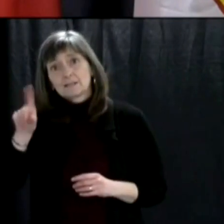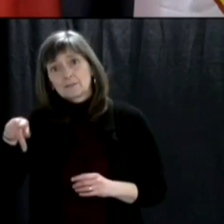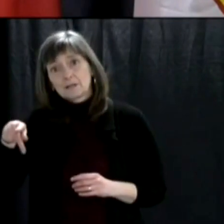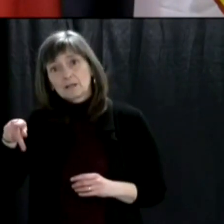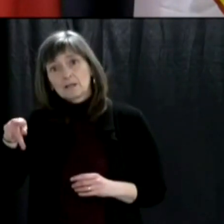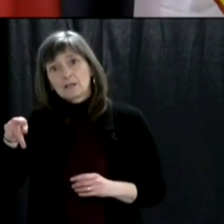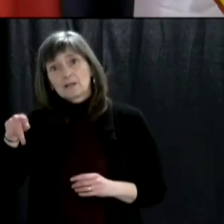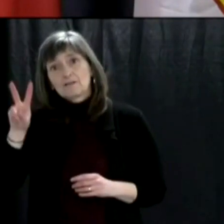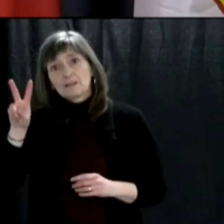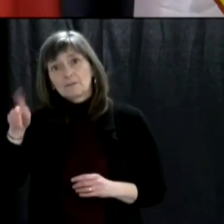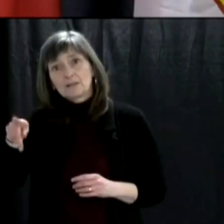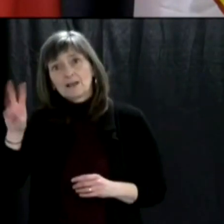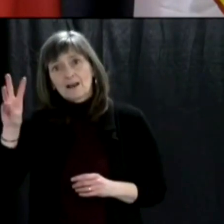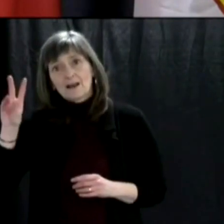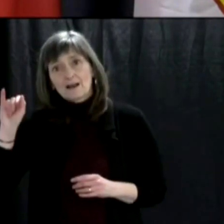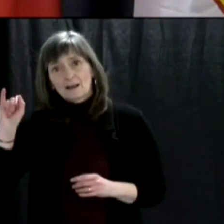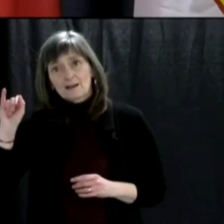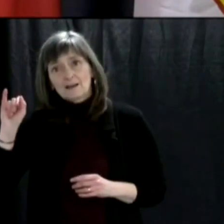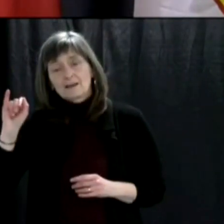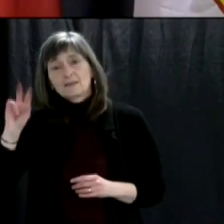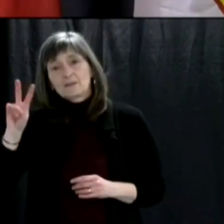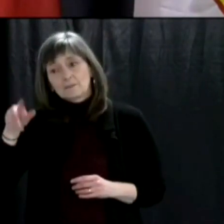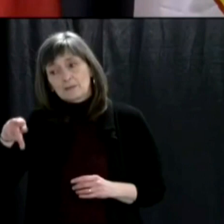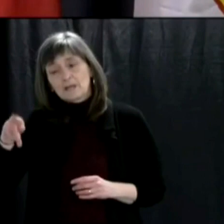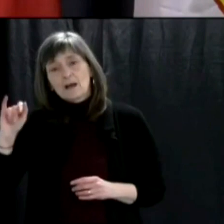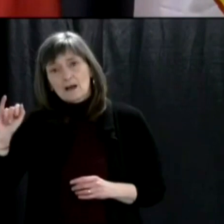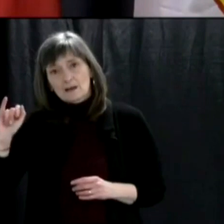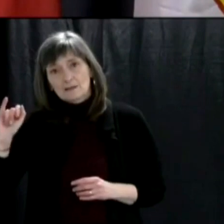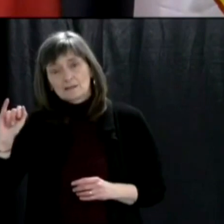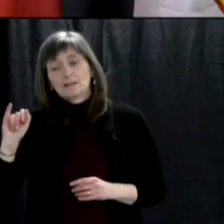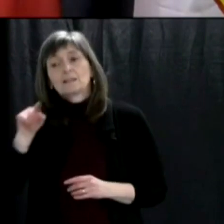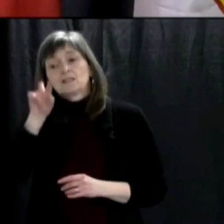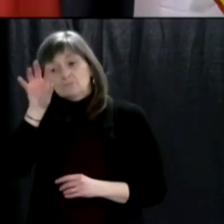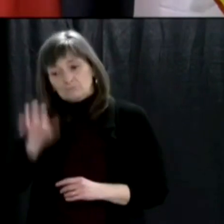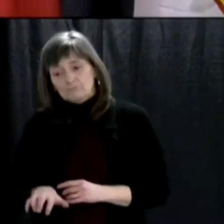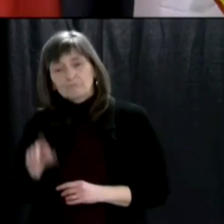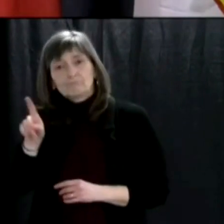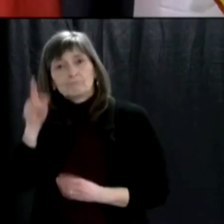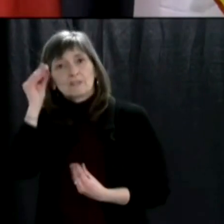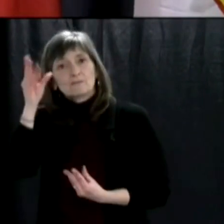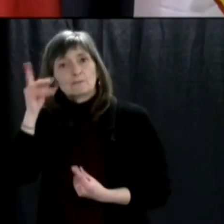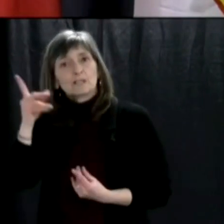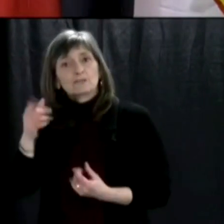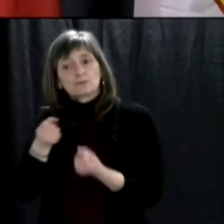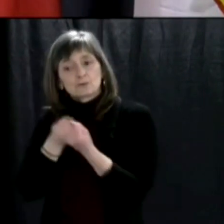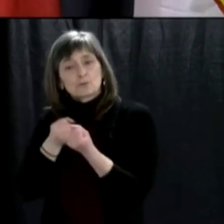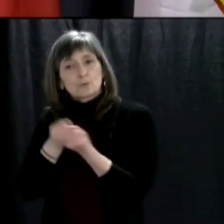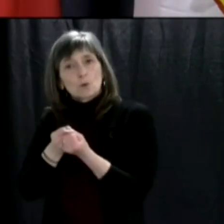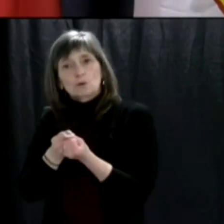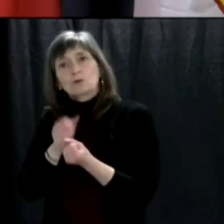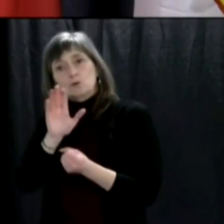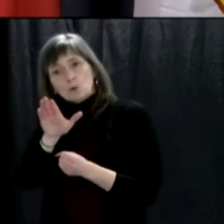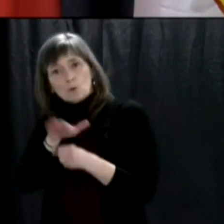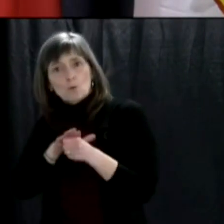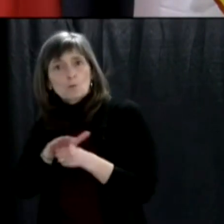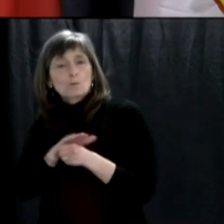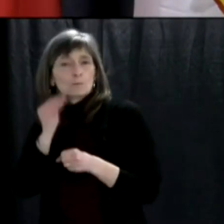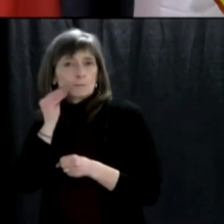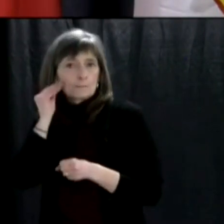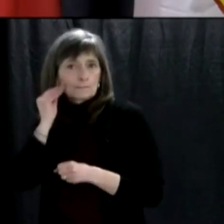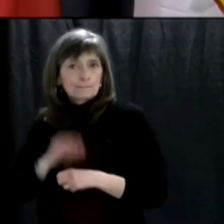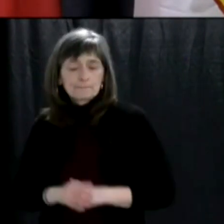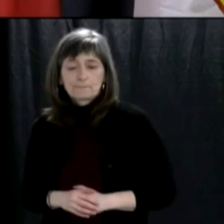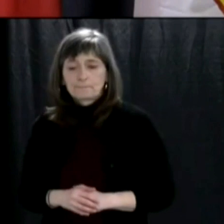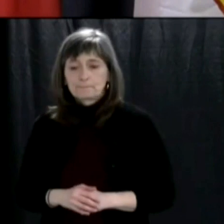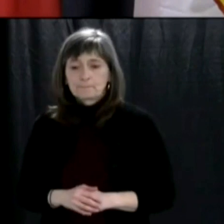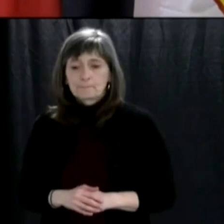gov.ca/VPI. There you can find information of the services that are available in your communities and within your region. And as always, if